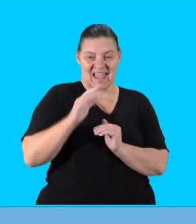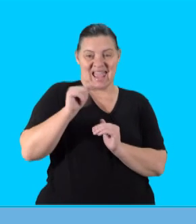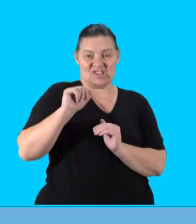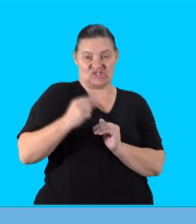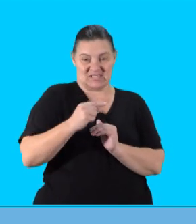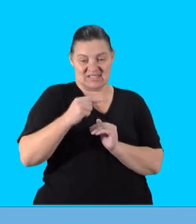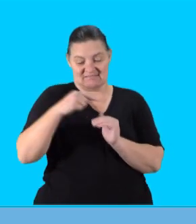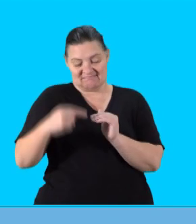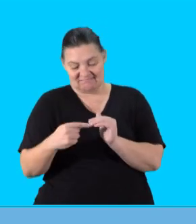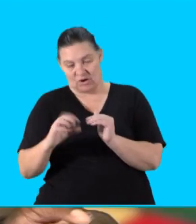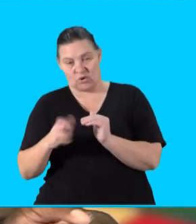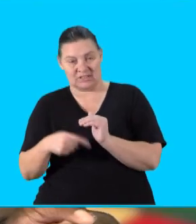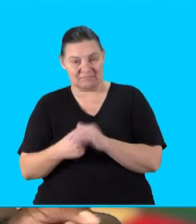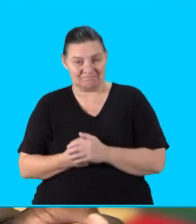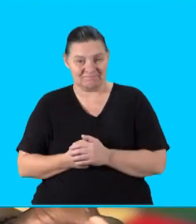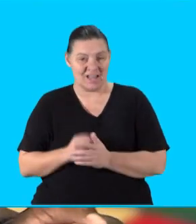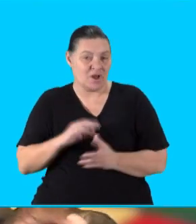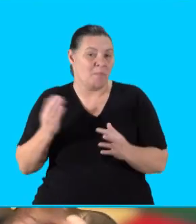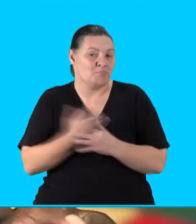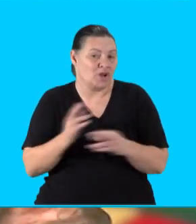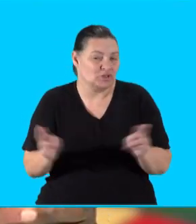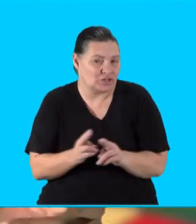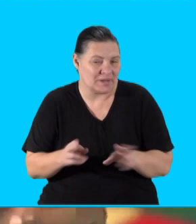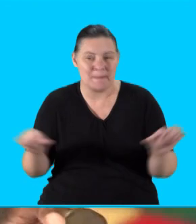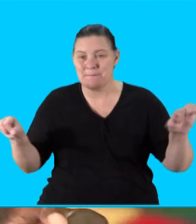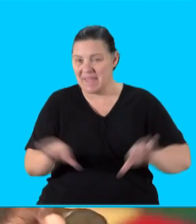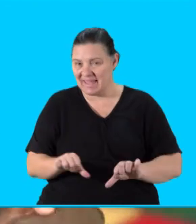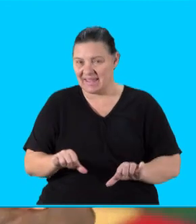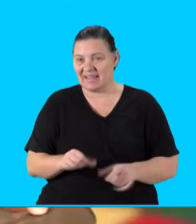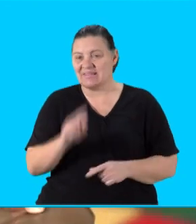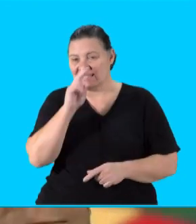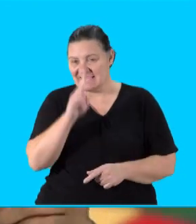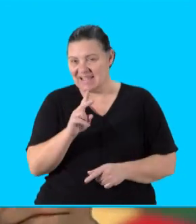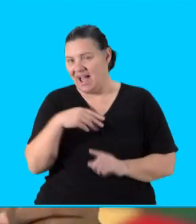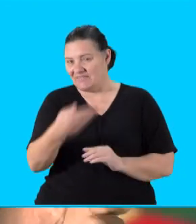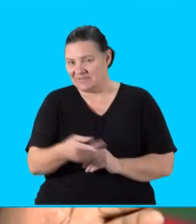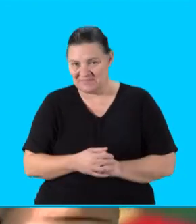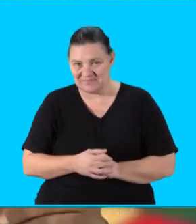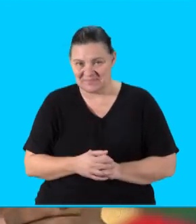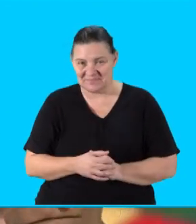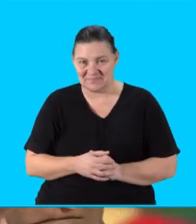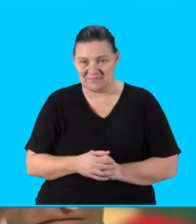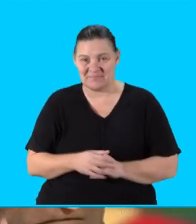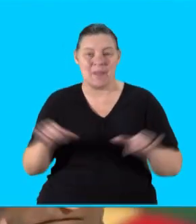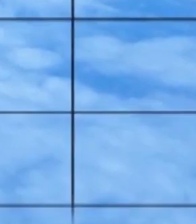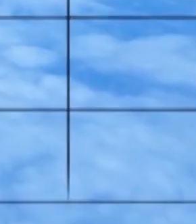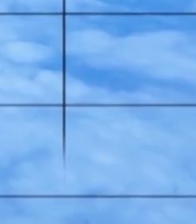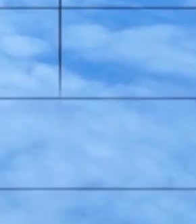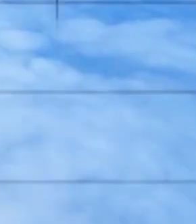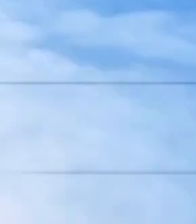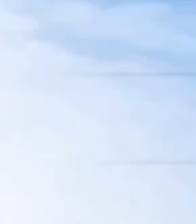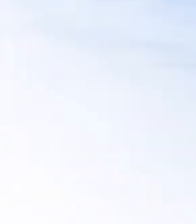gold, Ag. All right, learners, let's quickly take a short break and we'll come back and I'll see you after this.